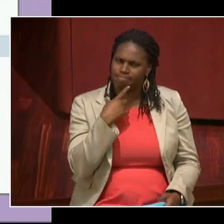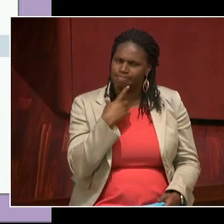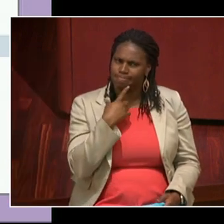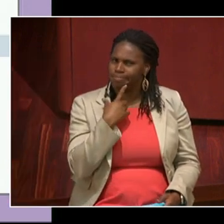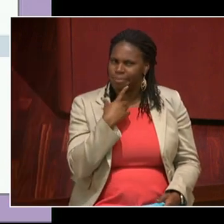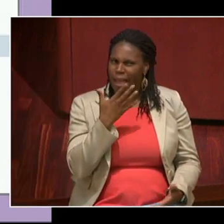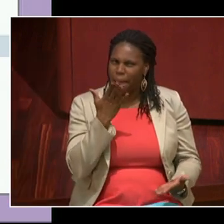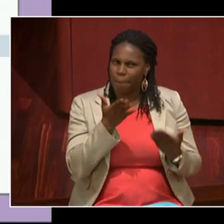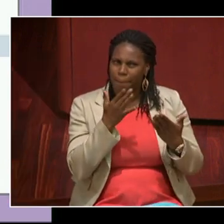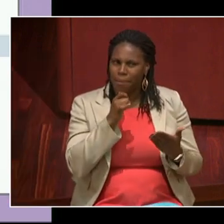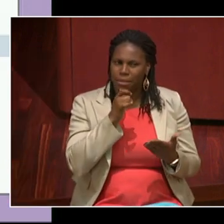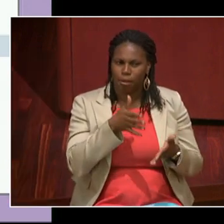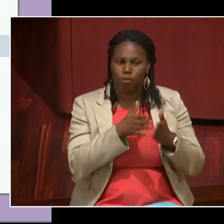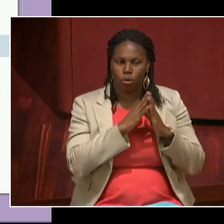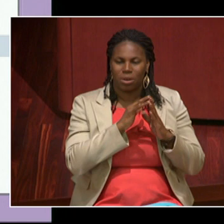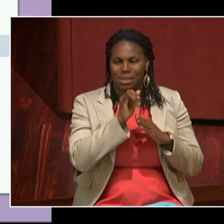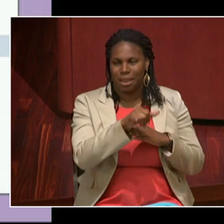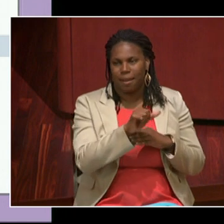file.